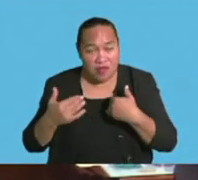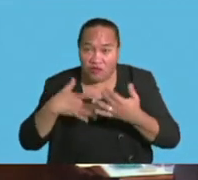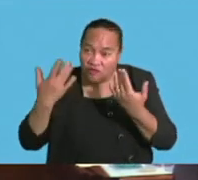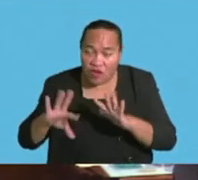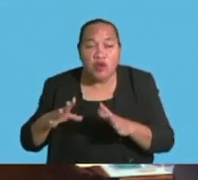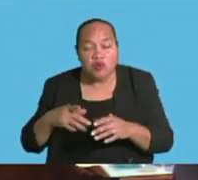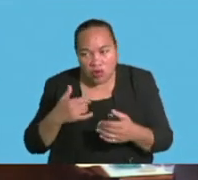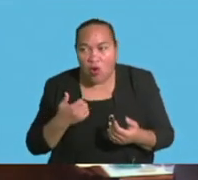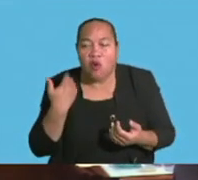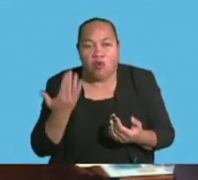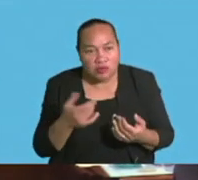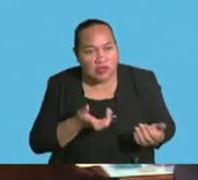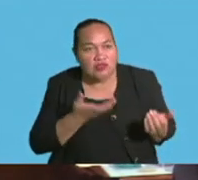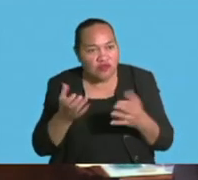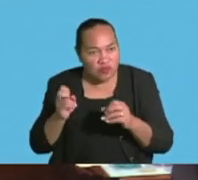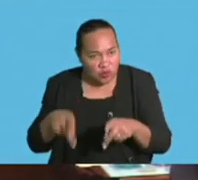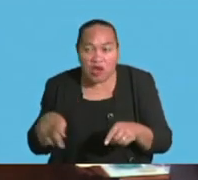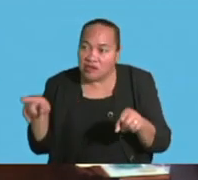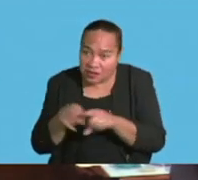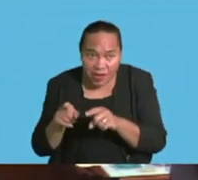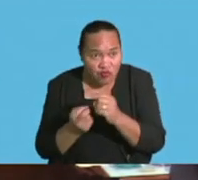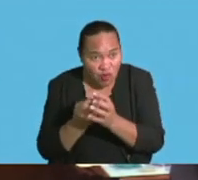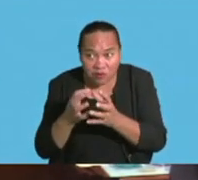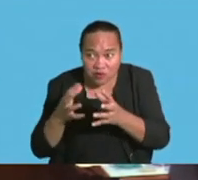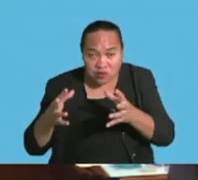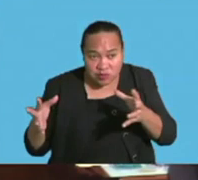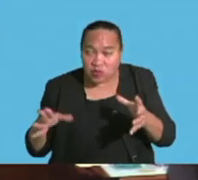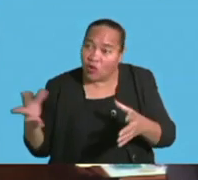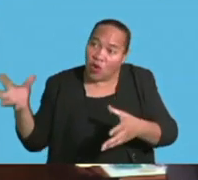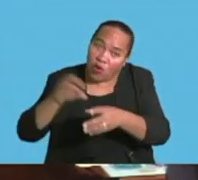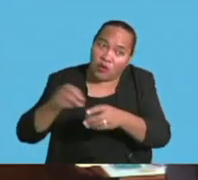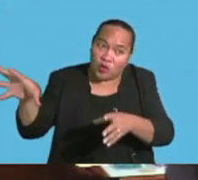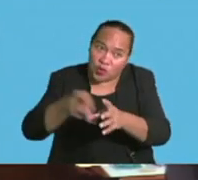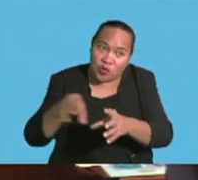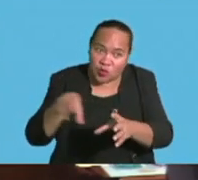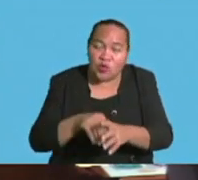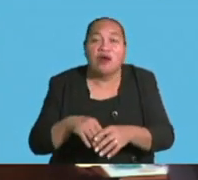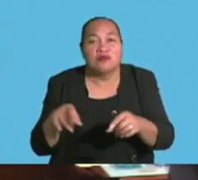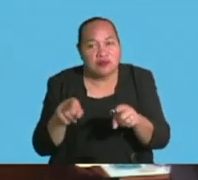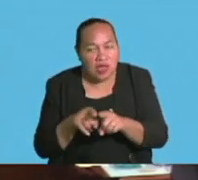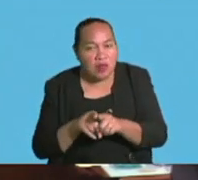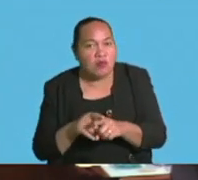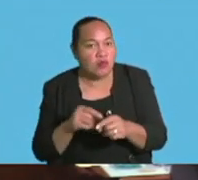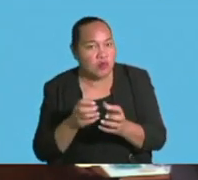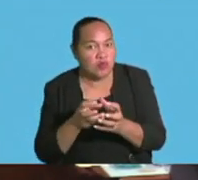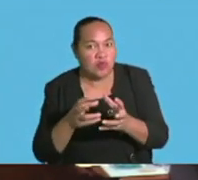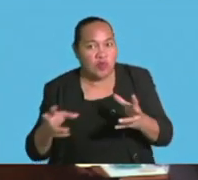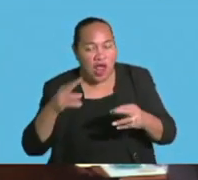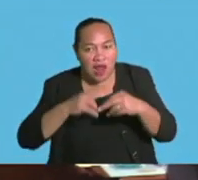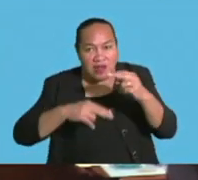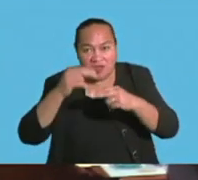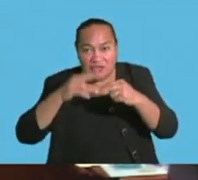year. It is the same growth that has enabled Fiji to expand our national infrastructure, build